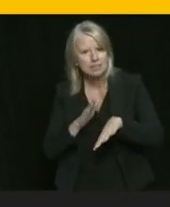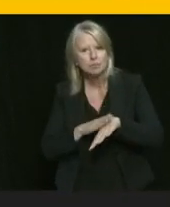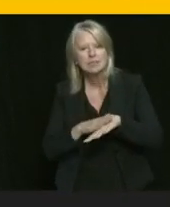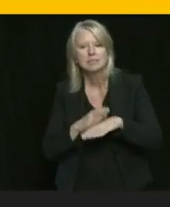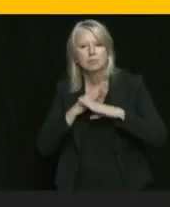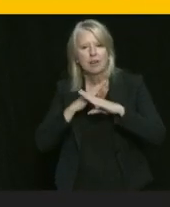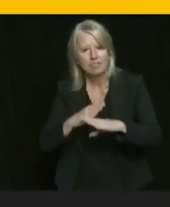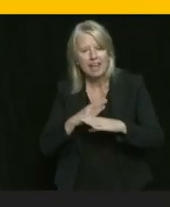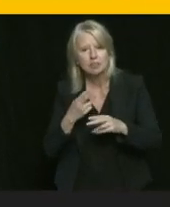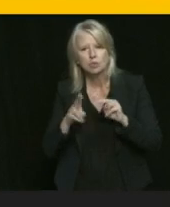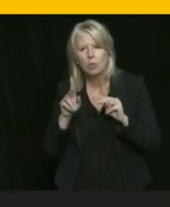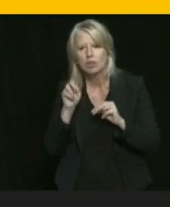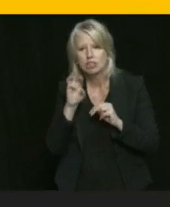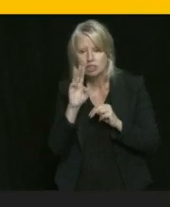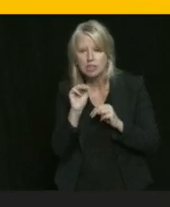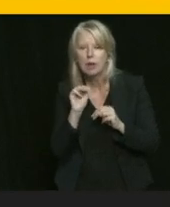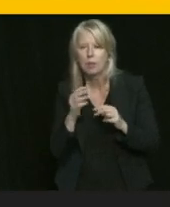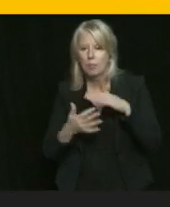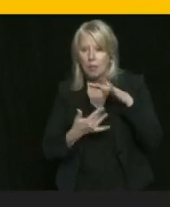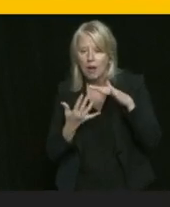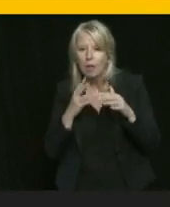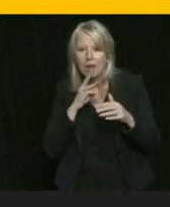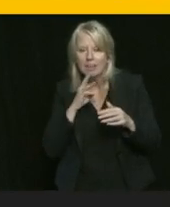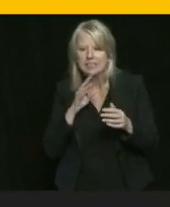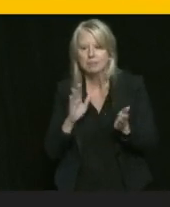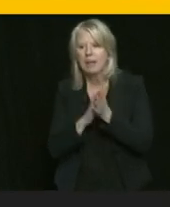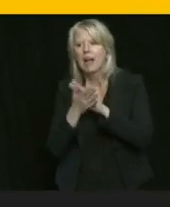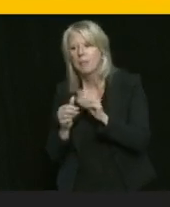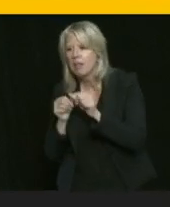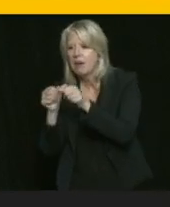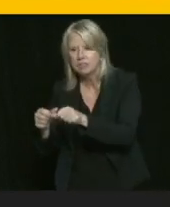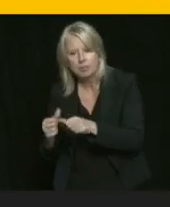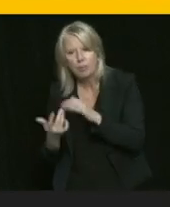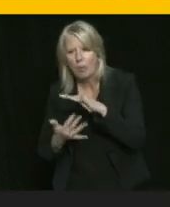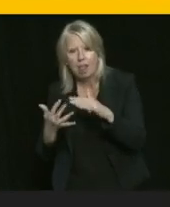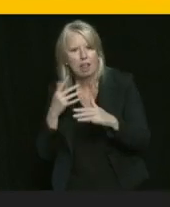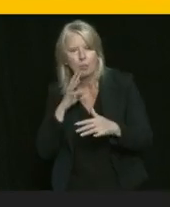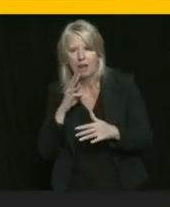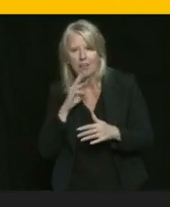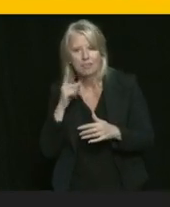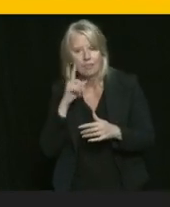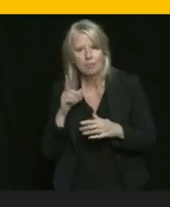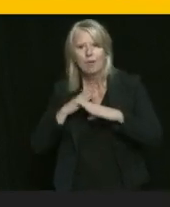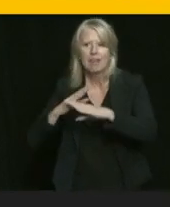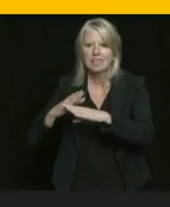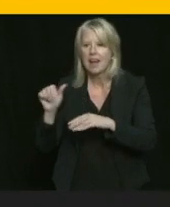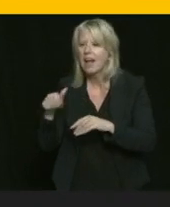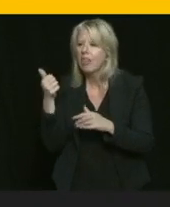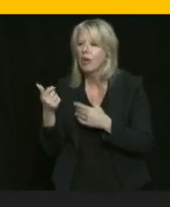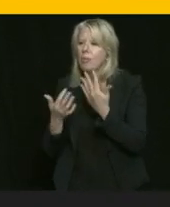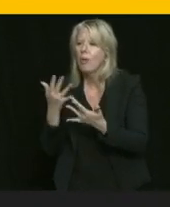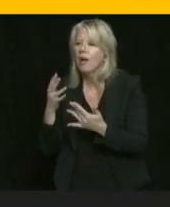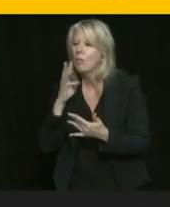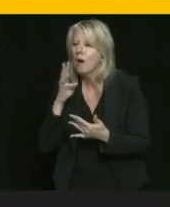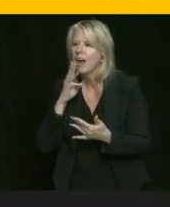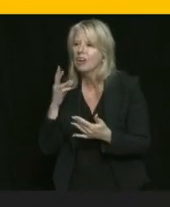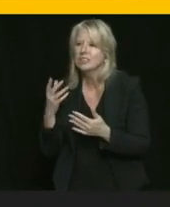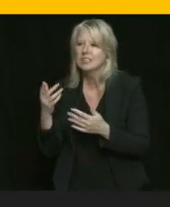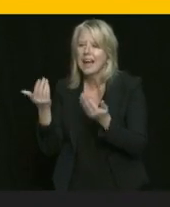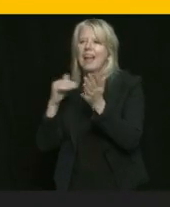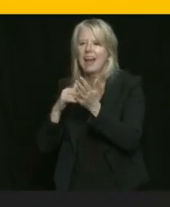short-term boil water advisories from flipping into long-term boil water advisories, and preventing other boil water advisories from coming